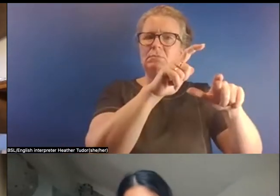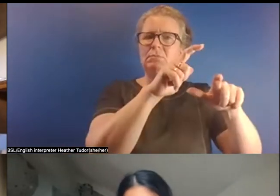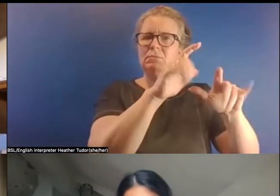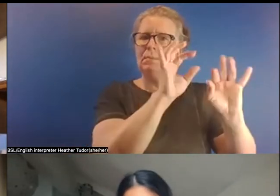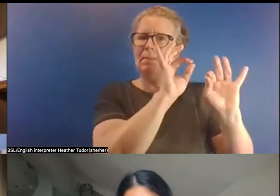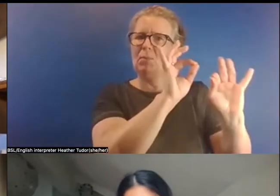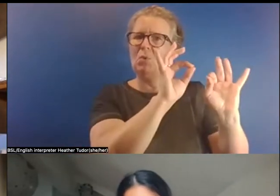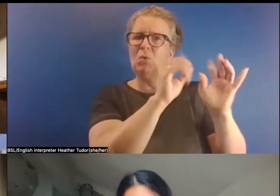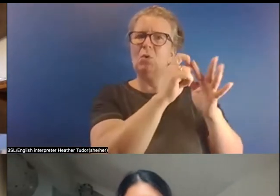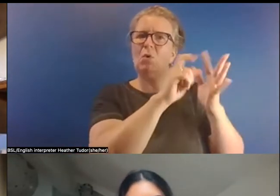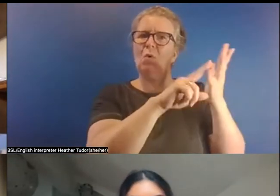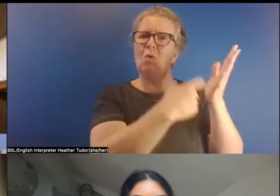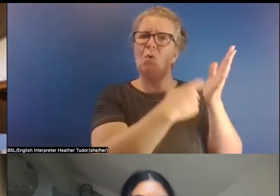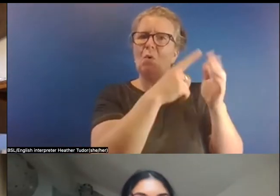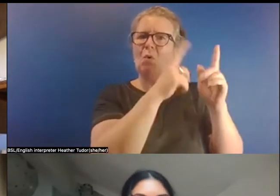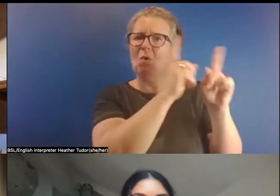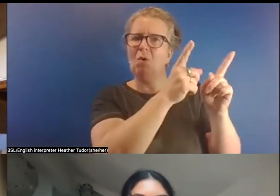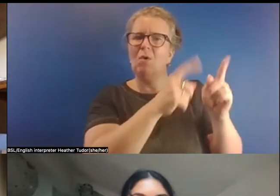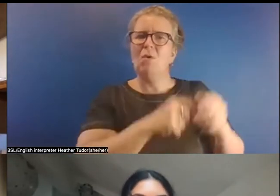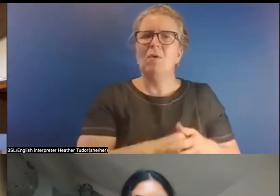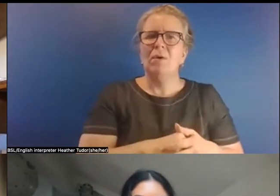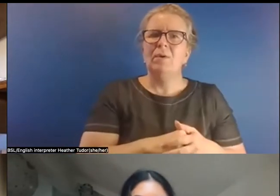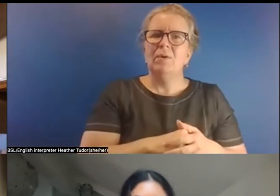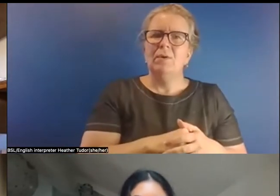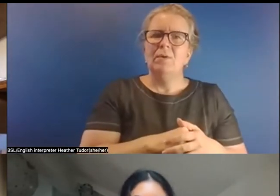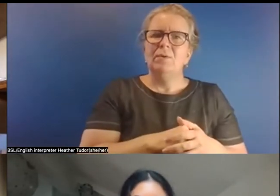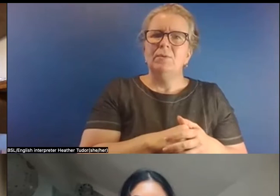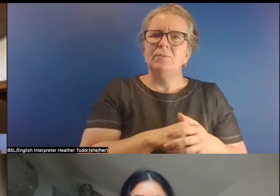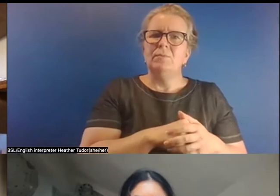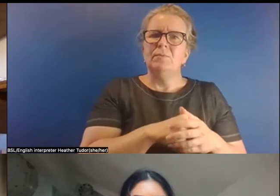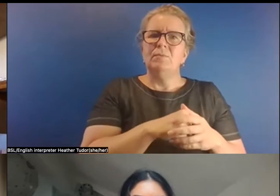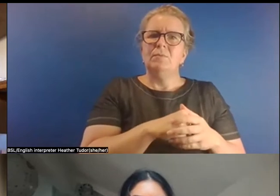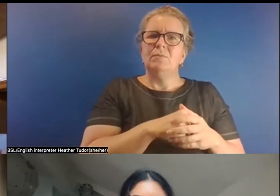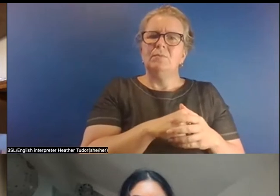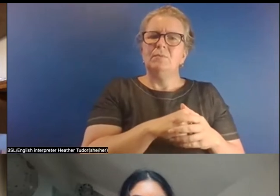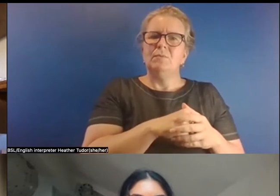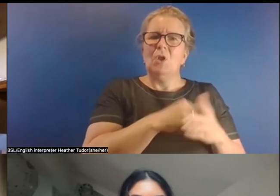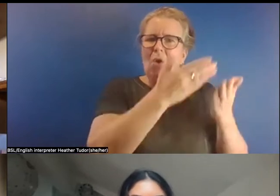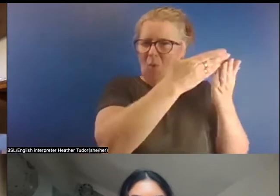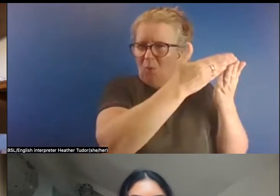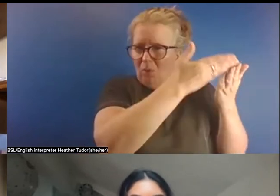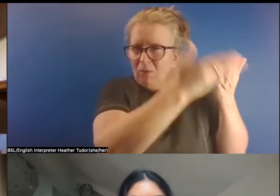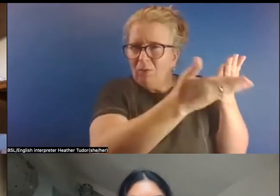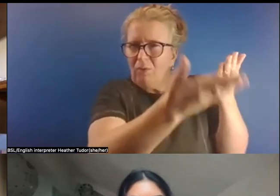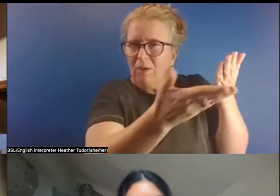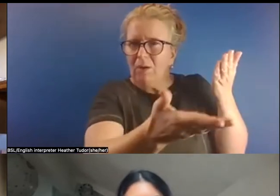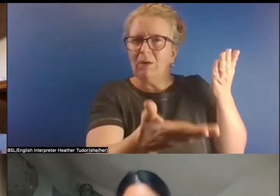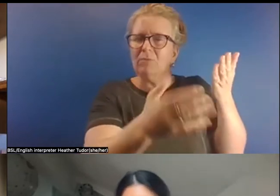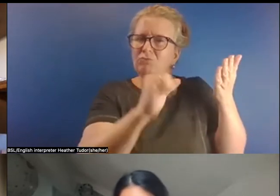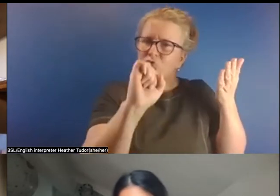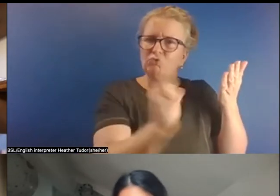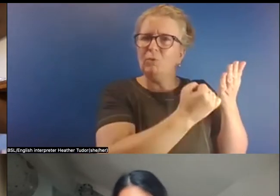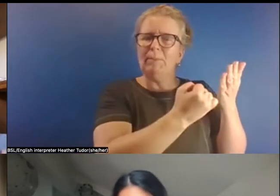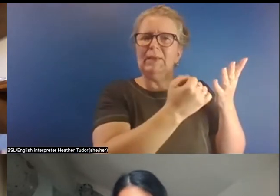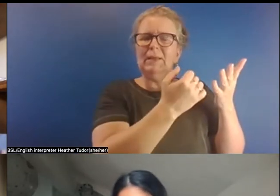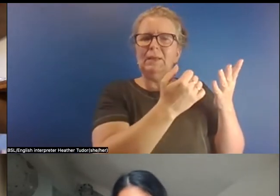they could be kept, like the blood should be kept to purest. And it just